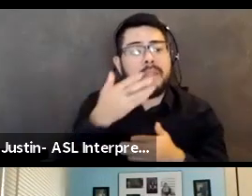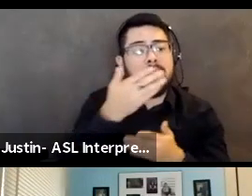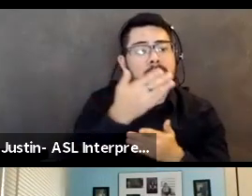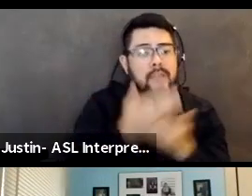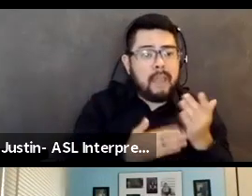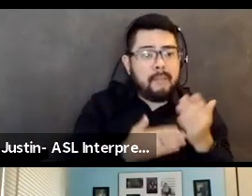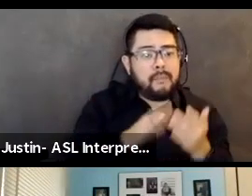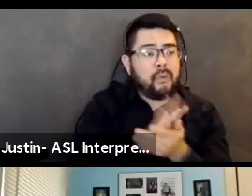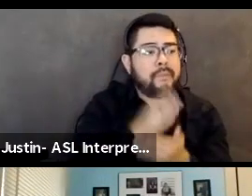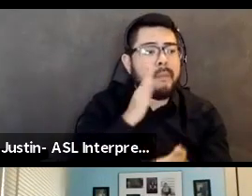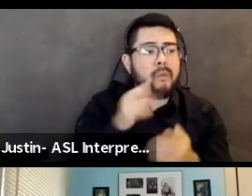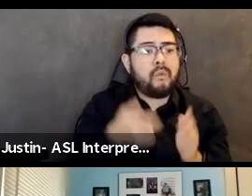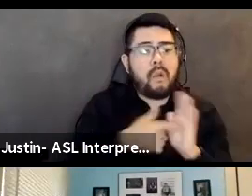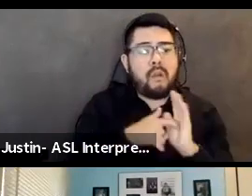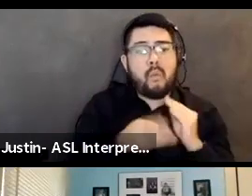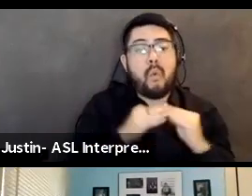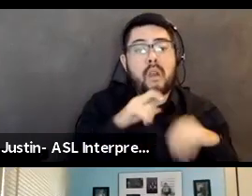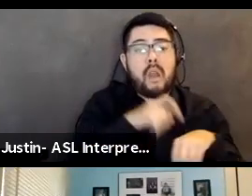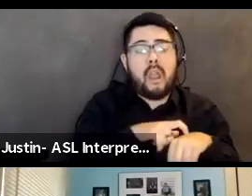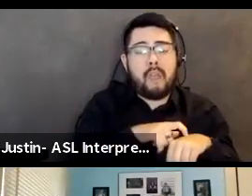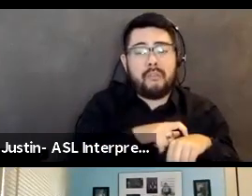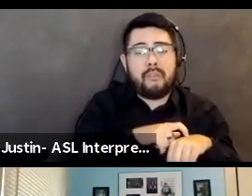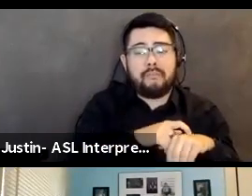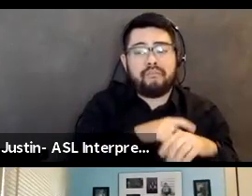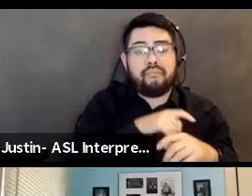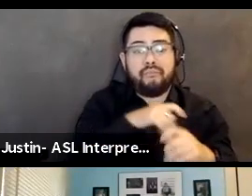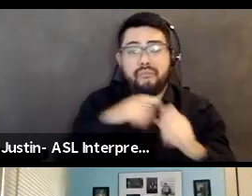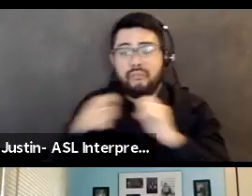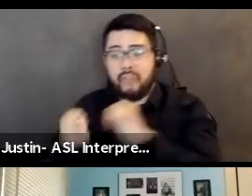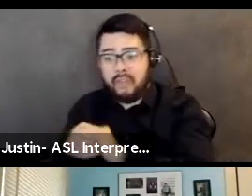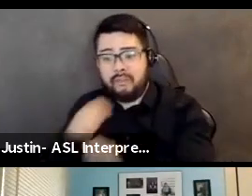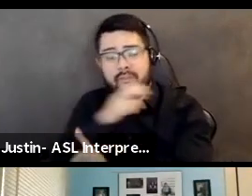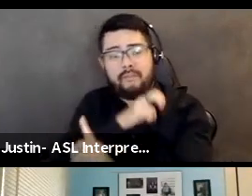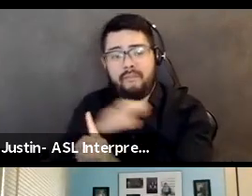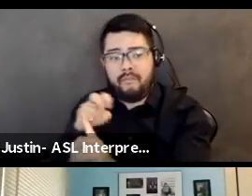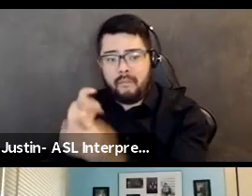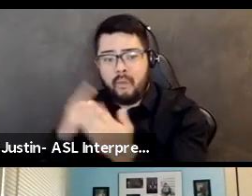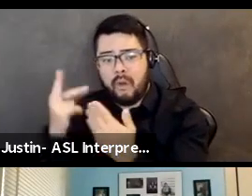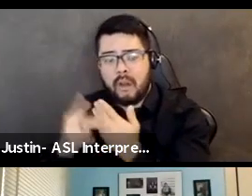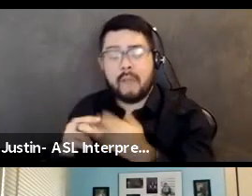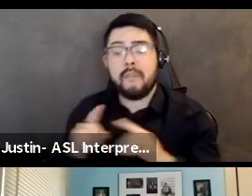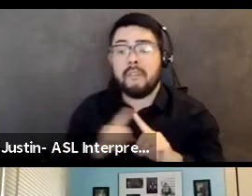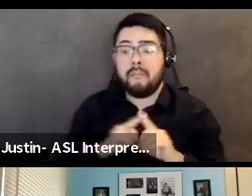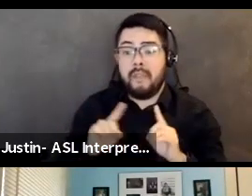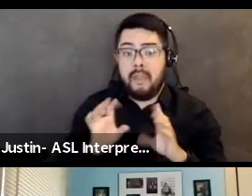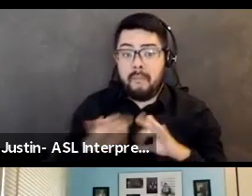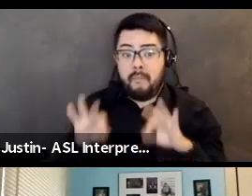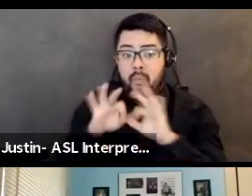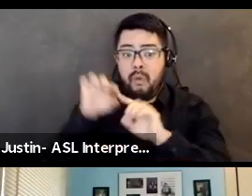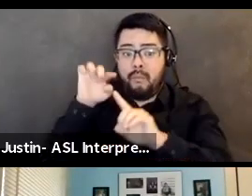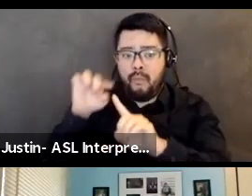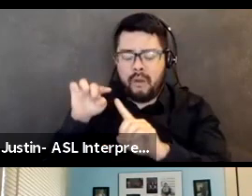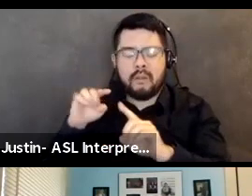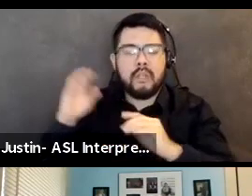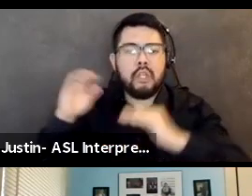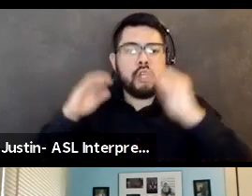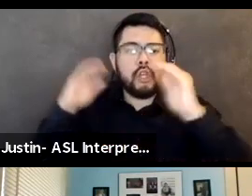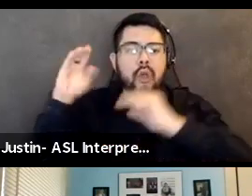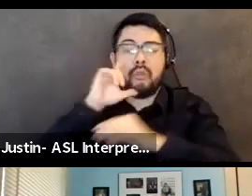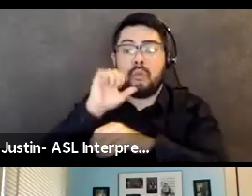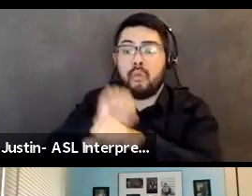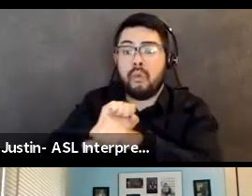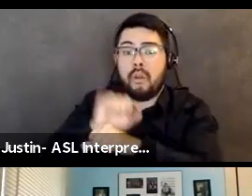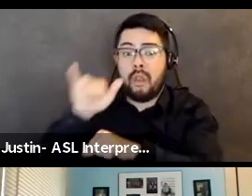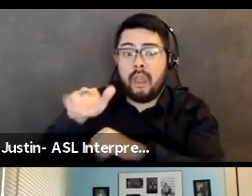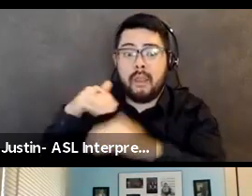in some schools than others and that really it what matters the most is that the adults in the building have a clear